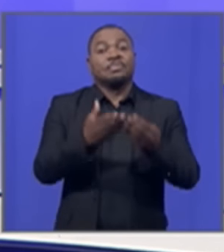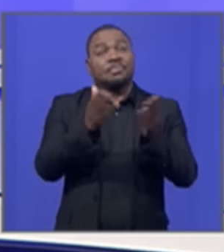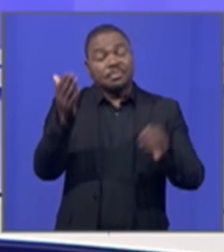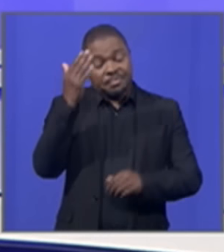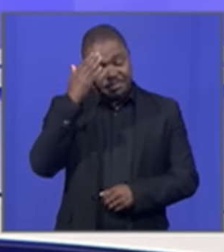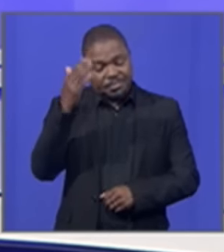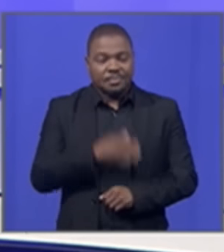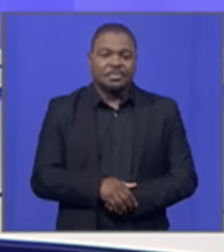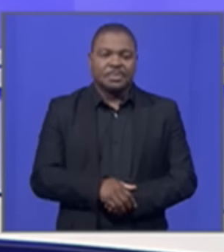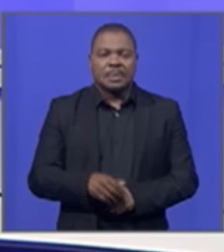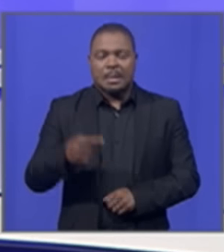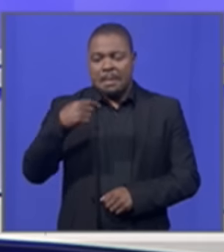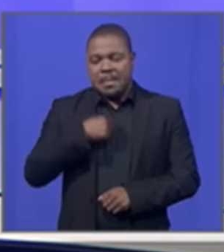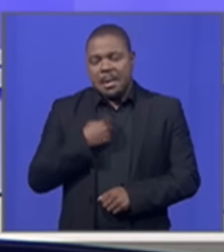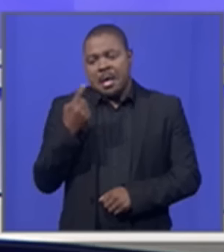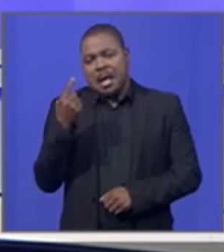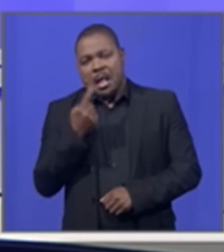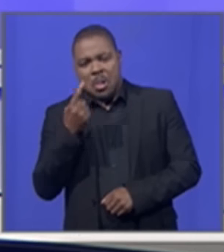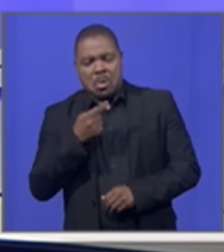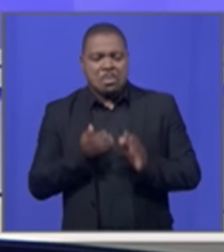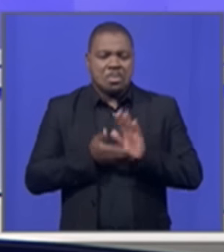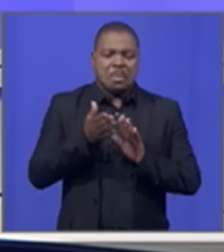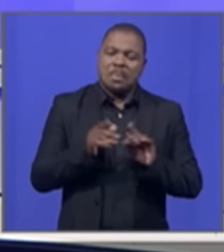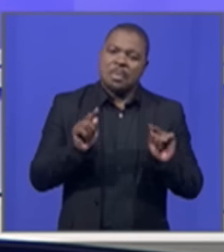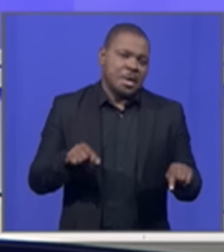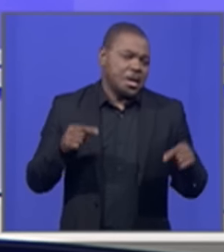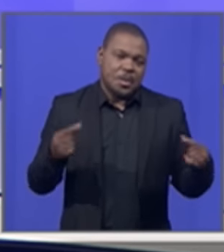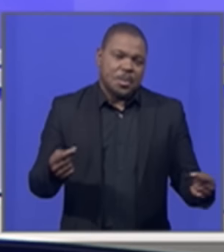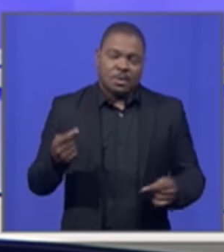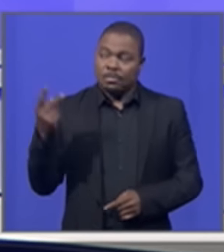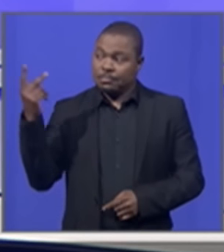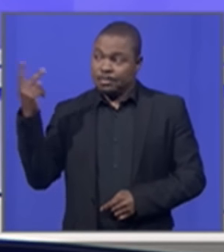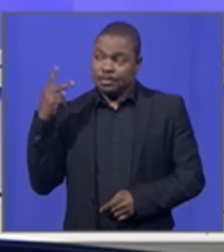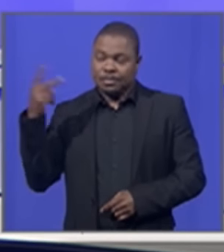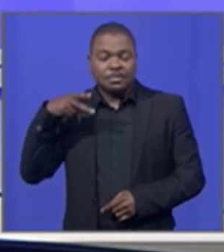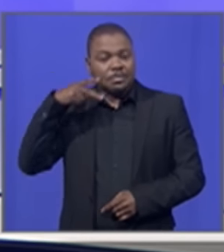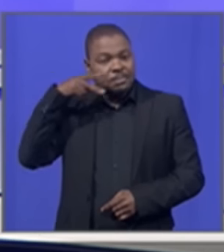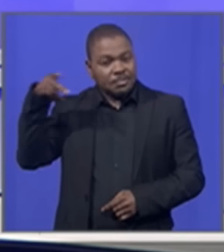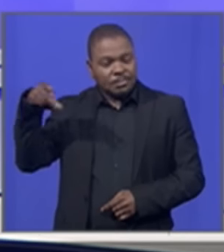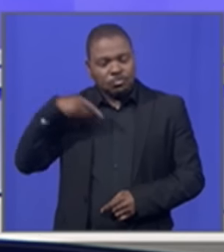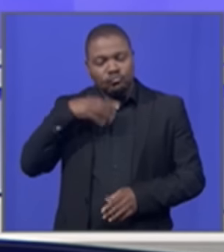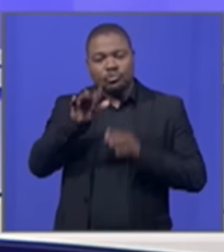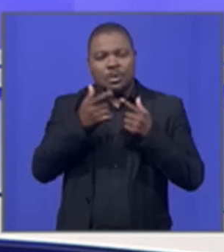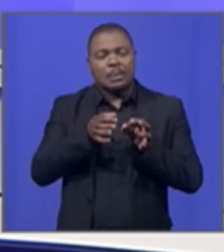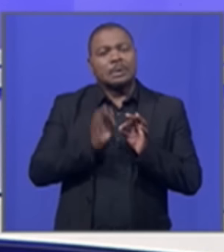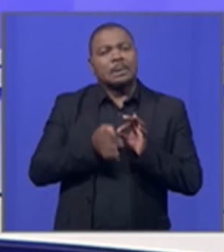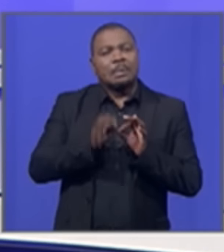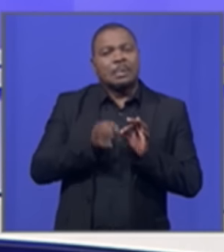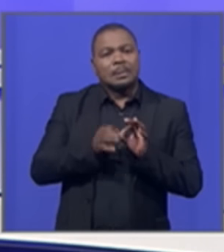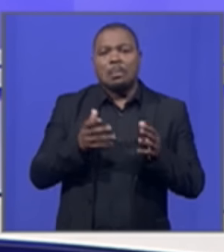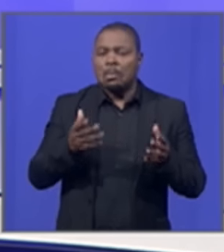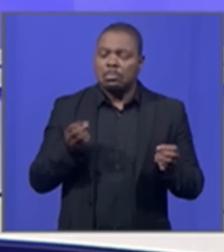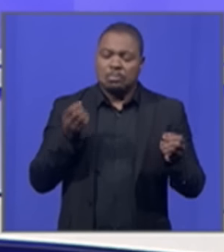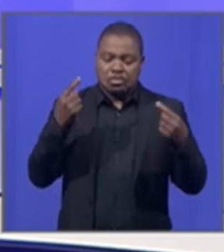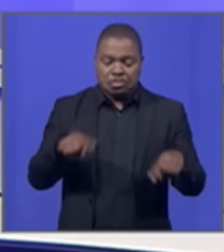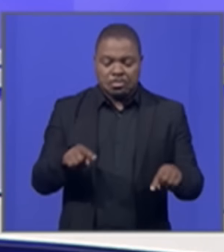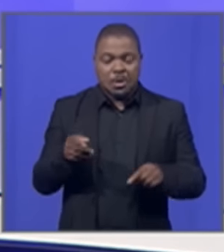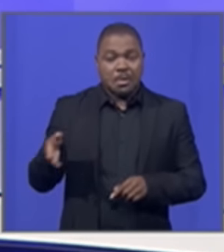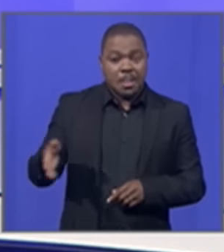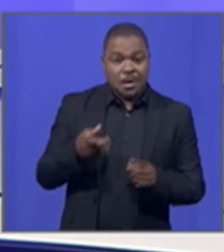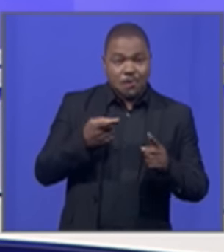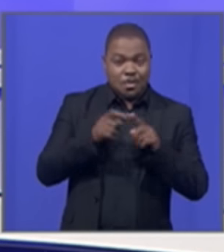Betšhunthobela Msirote Gaolle go rialo nna le ka Stan Letlalo bjalo ka mofetoledi wa polaelo ya diatla re rumilwe ke sehlopha sa ditaba tša sepedi